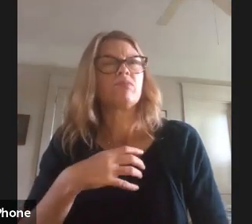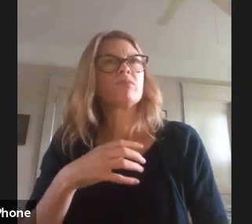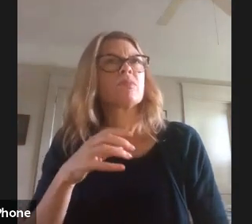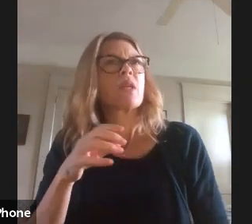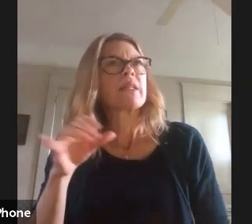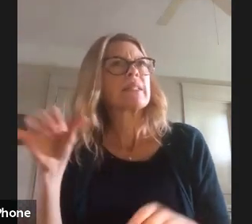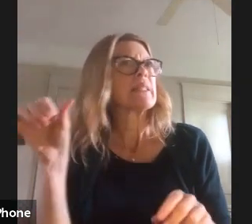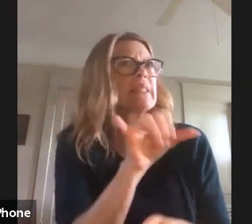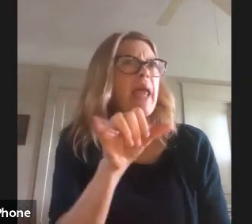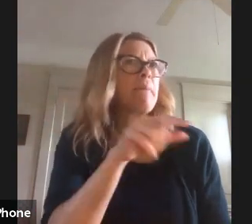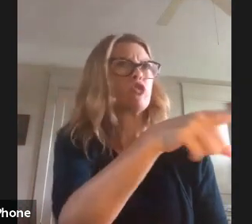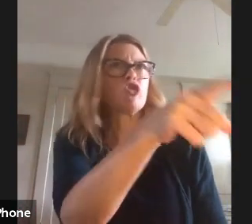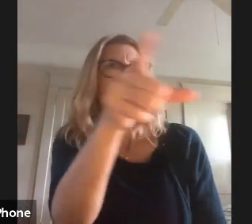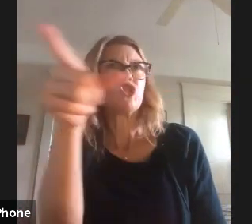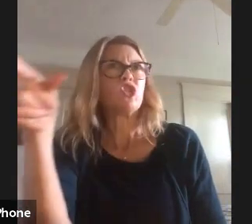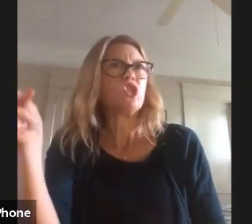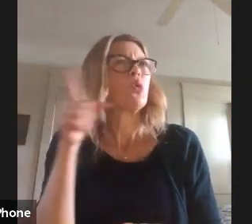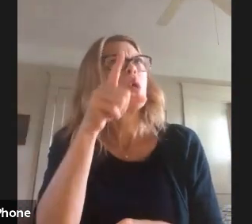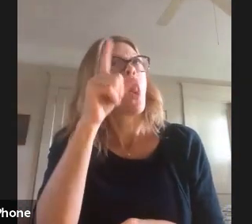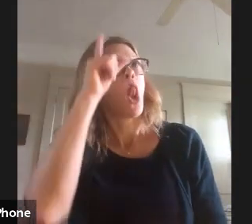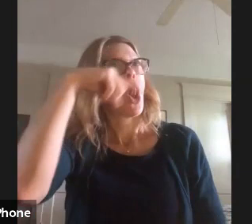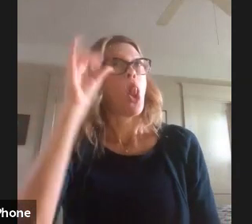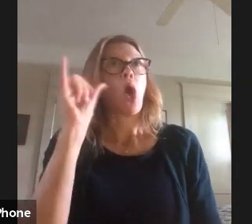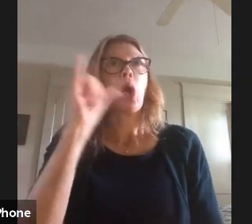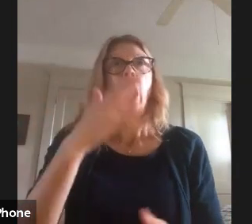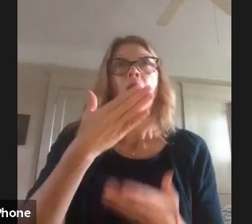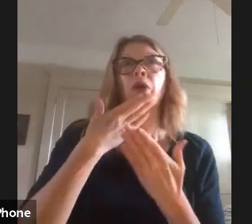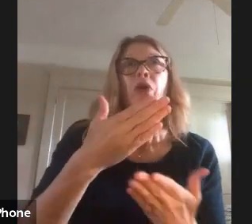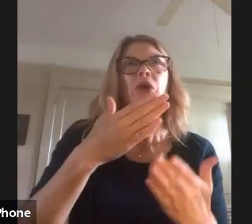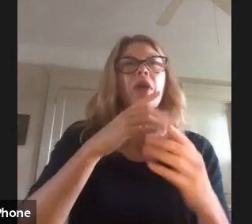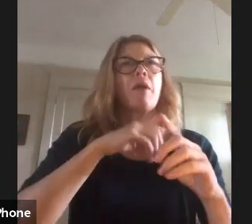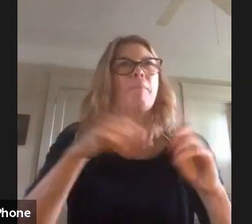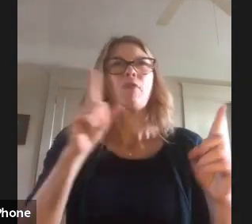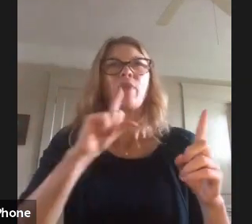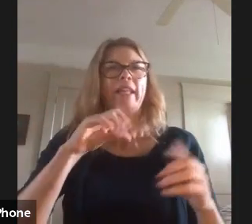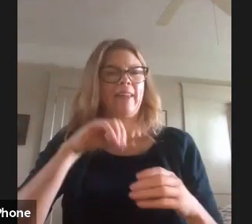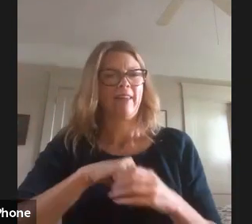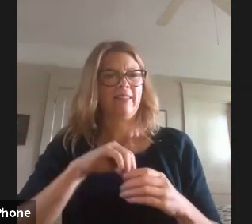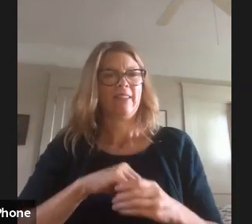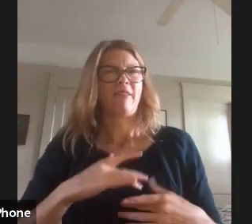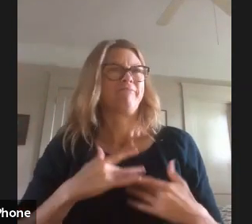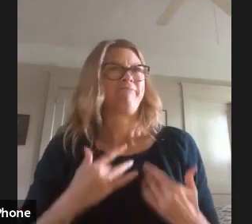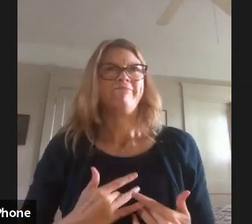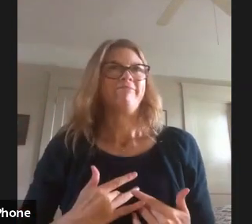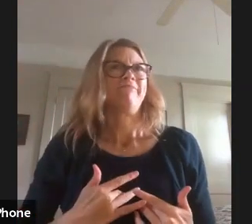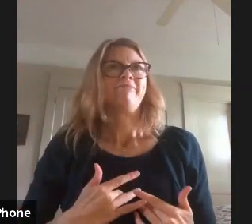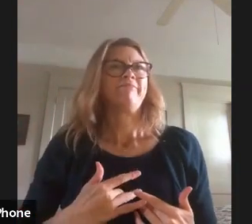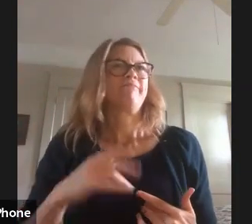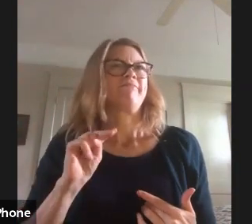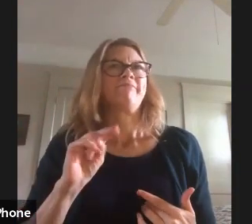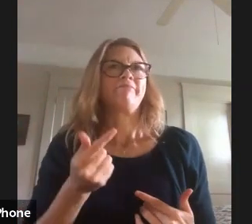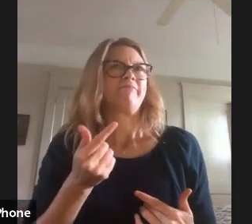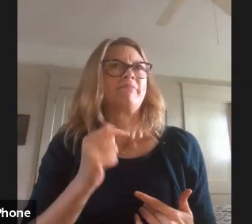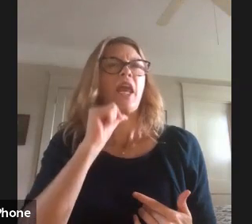Woe to you, scribes and Pharisees, hypocrites! For you build the tombs of the prophets